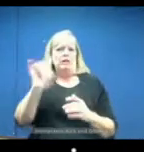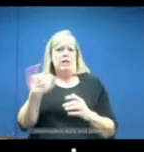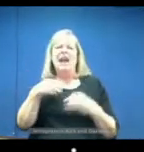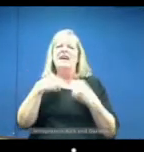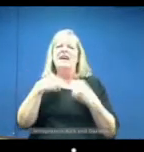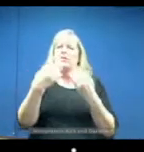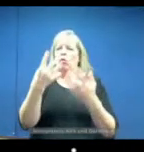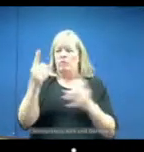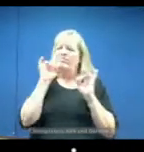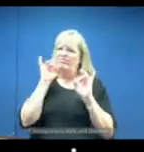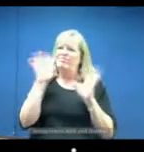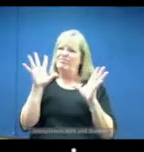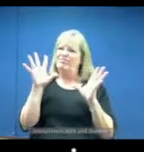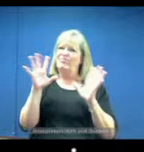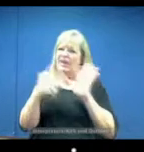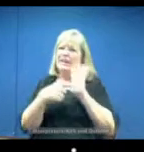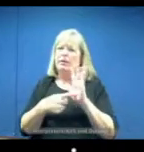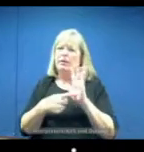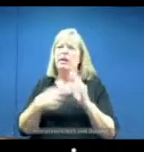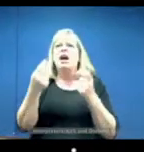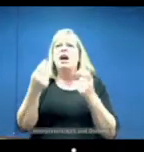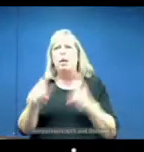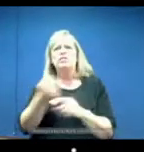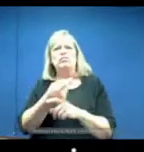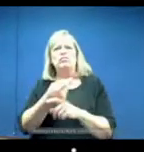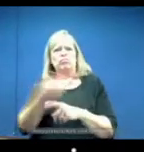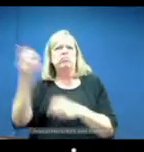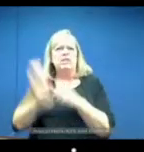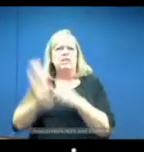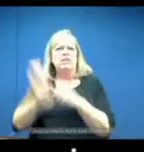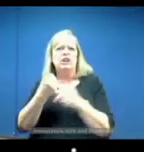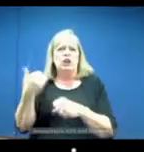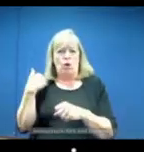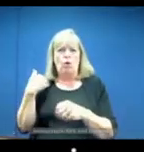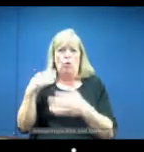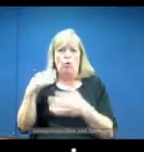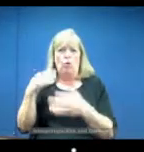And it happened a number of years ago in a domestic